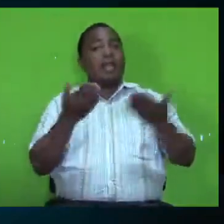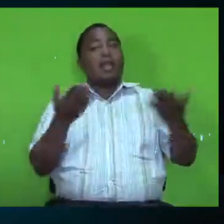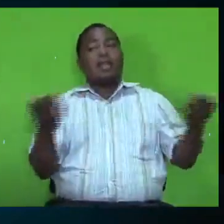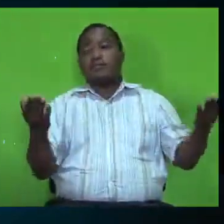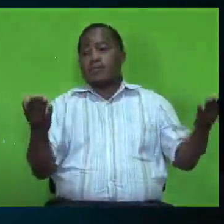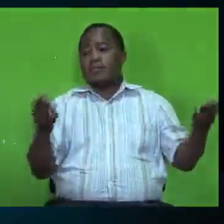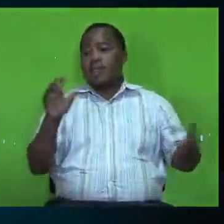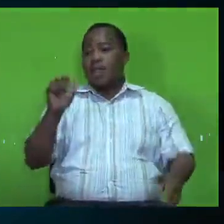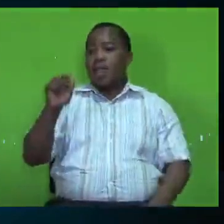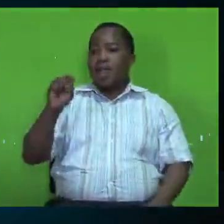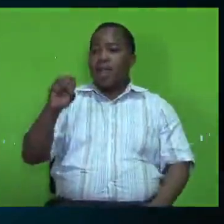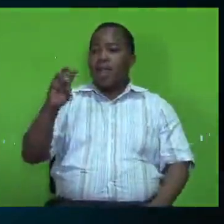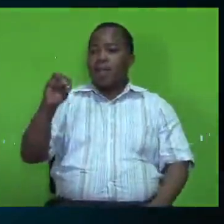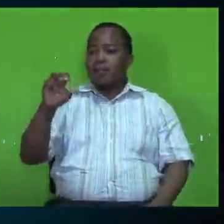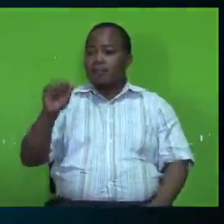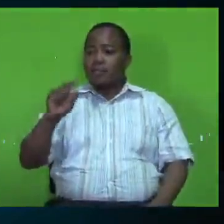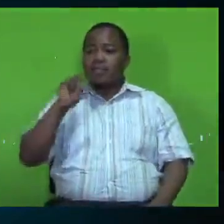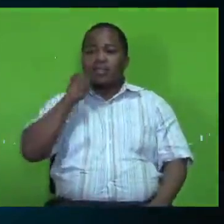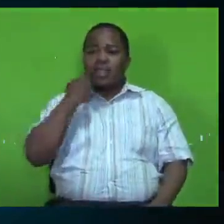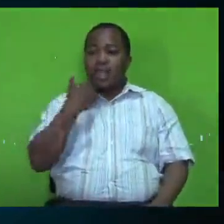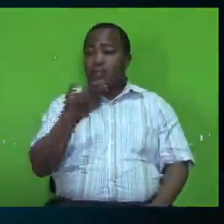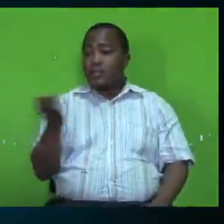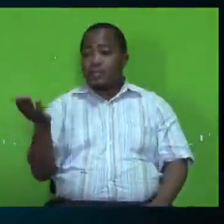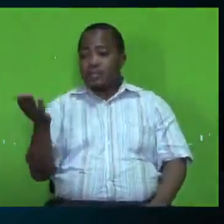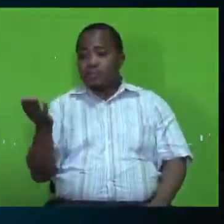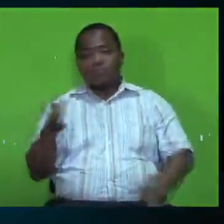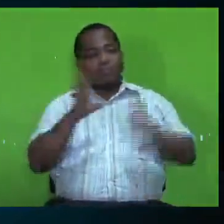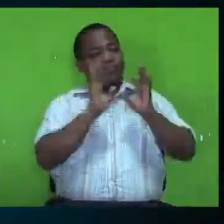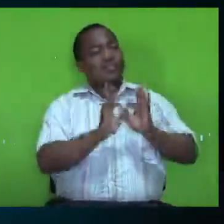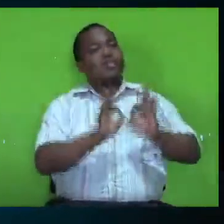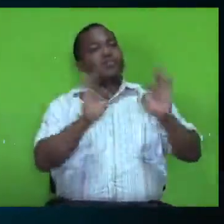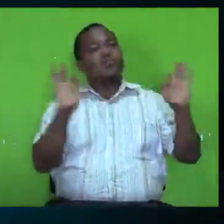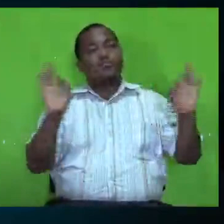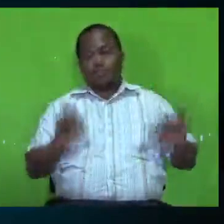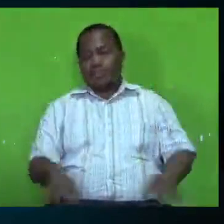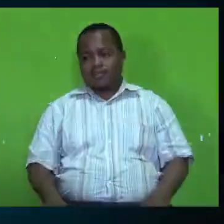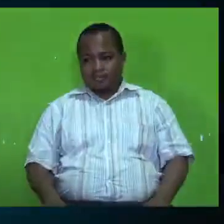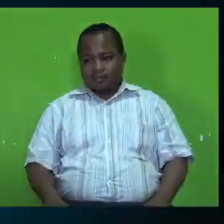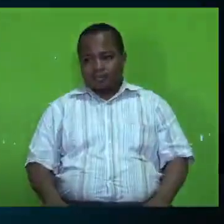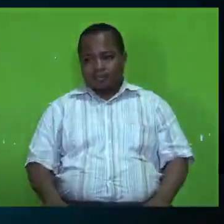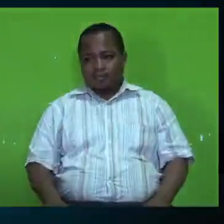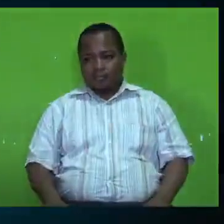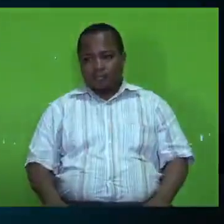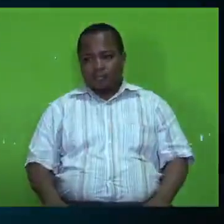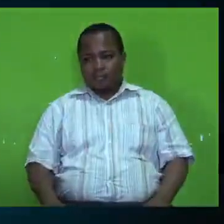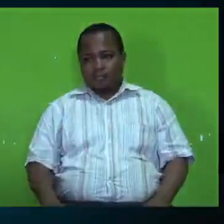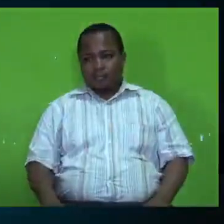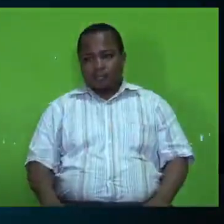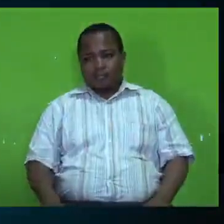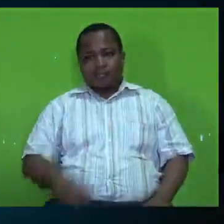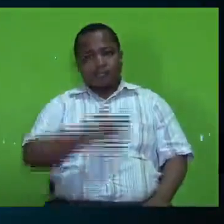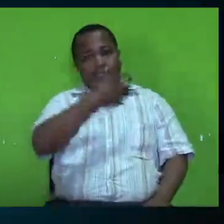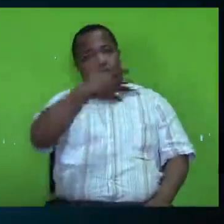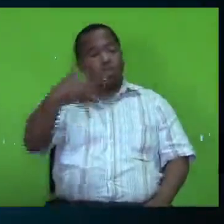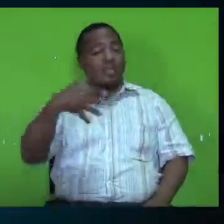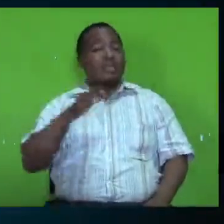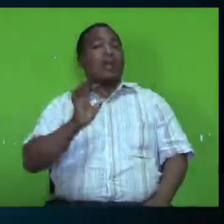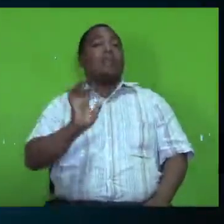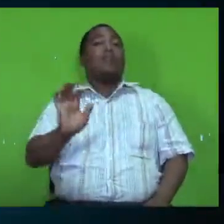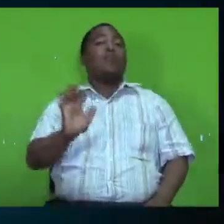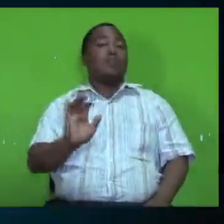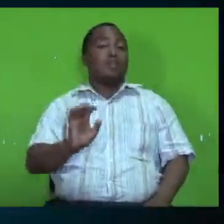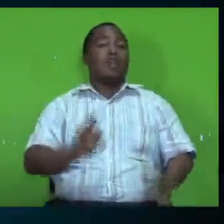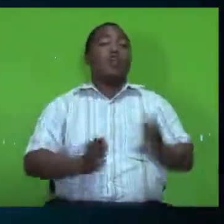Asma. Try, please. Very good. Very good. Water moves